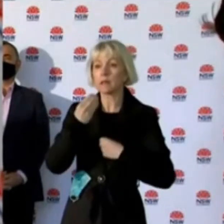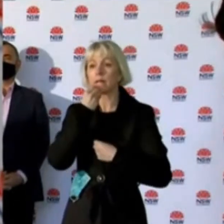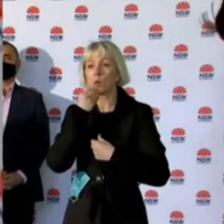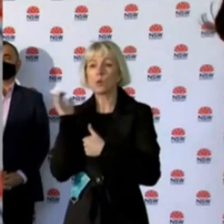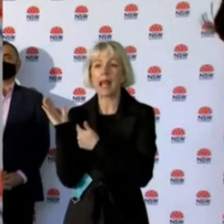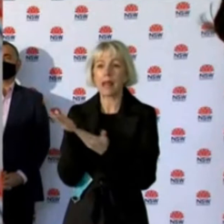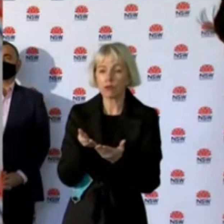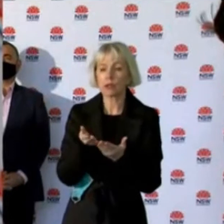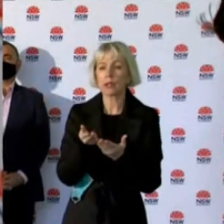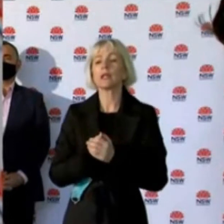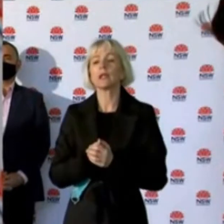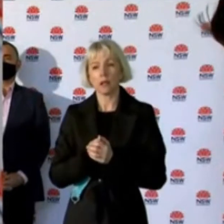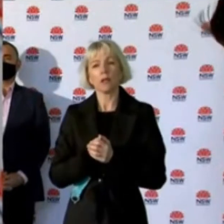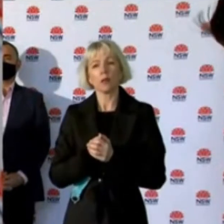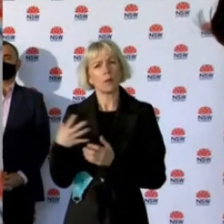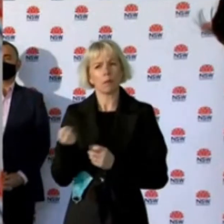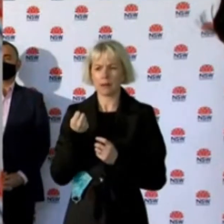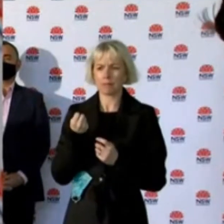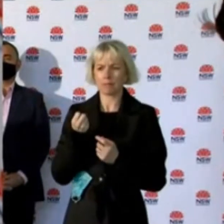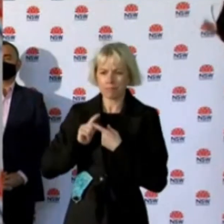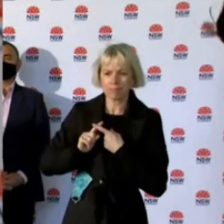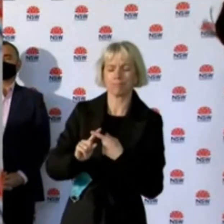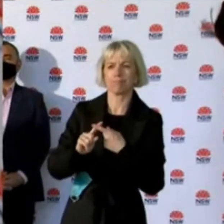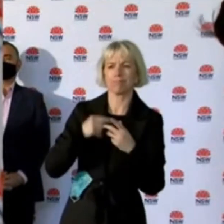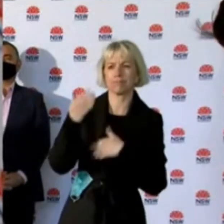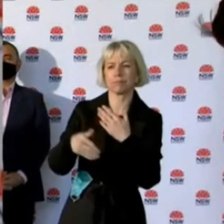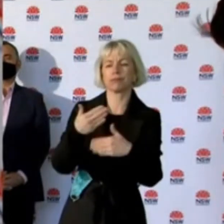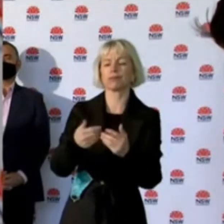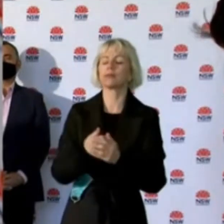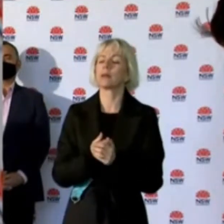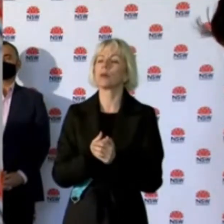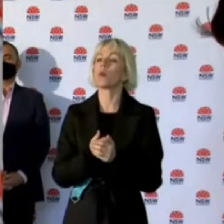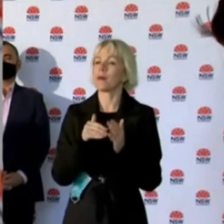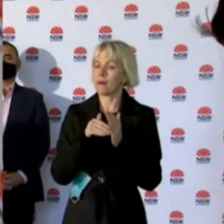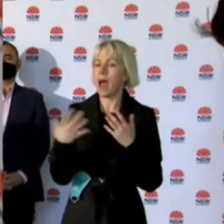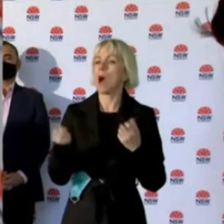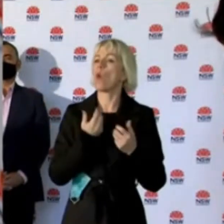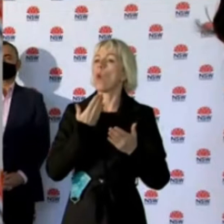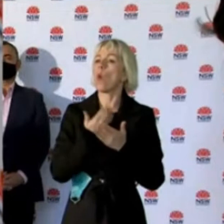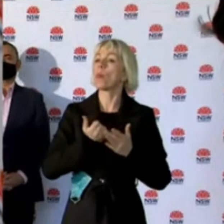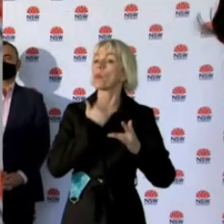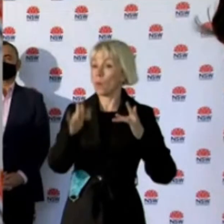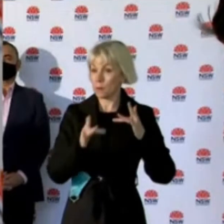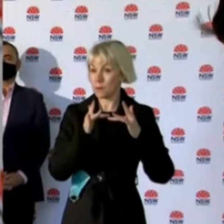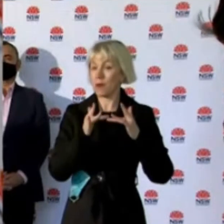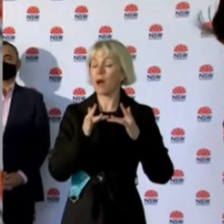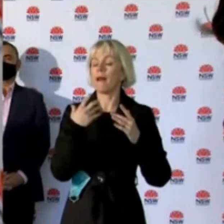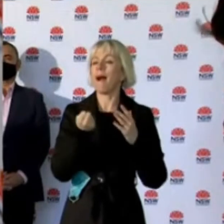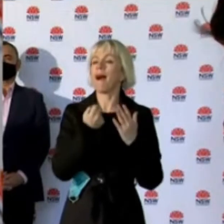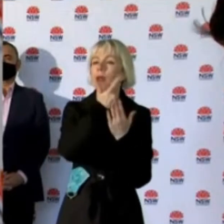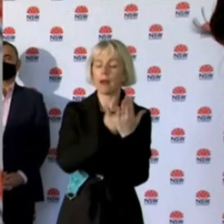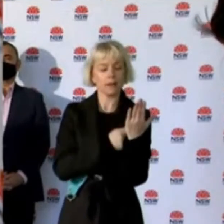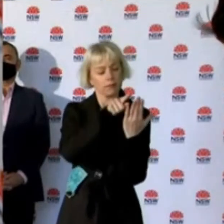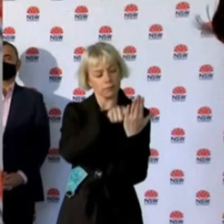authorised people that are able to leave the area for work. That is now publicly available, and the larger and smaller and medium-sized corporations